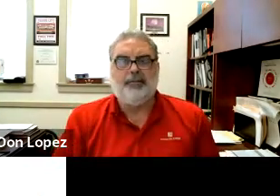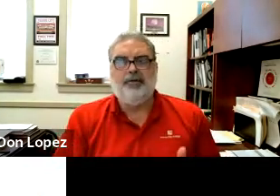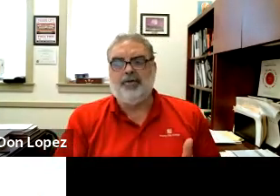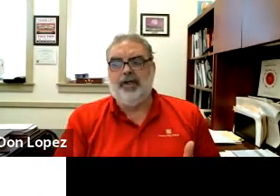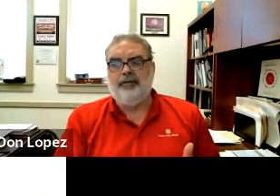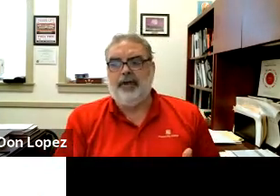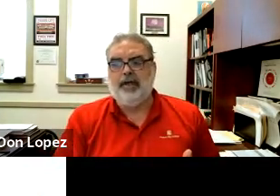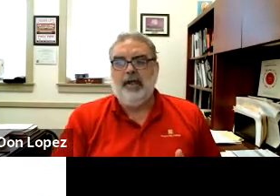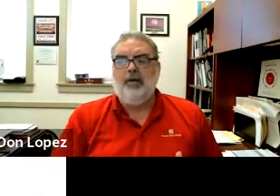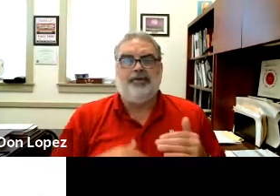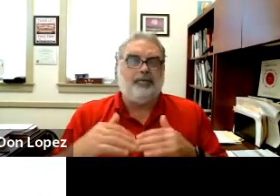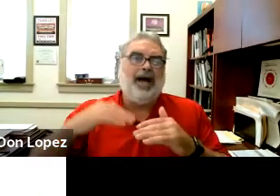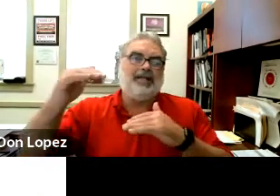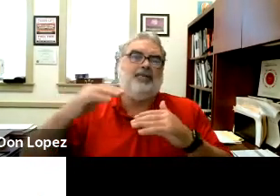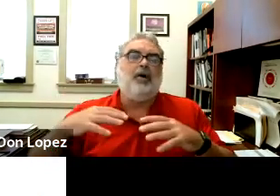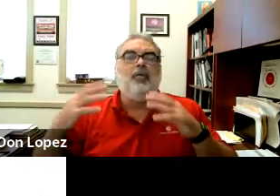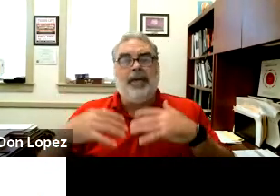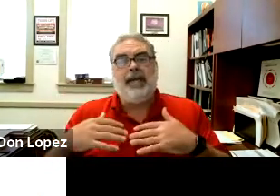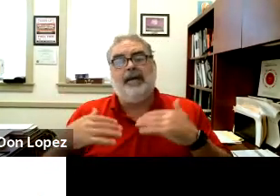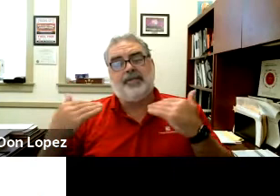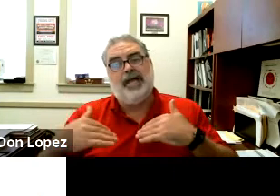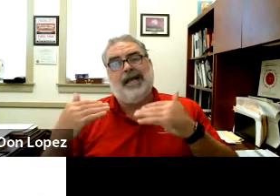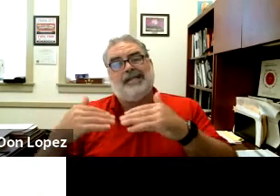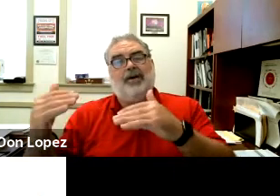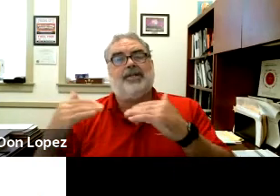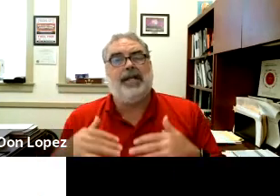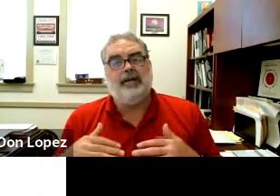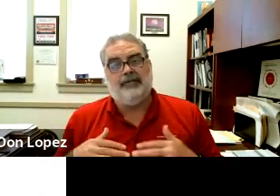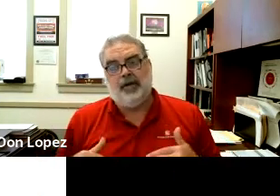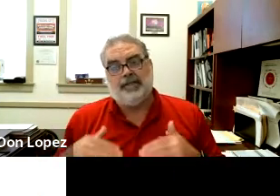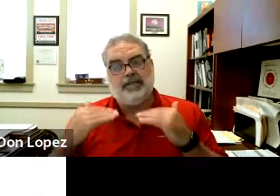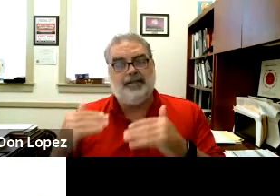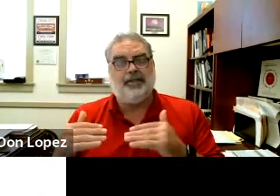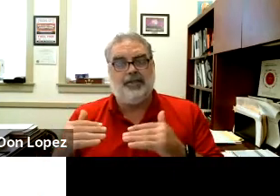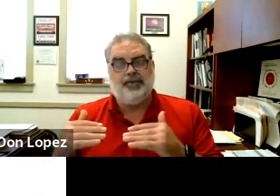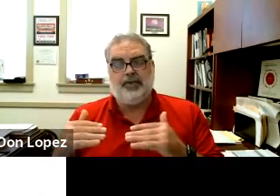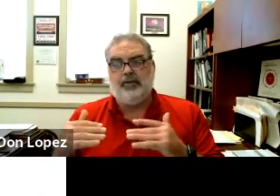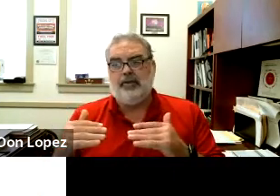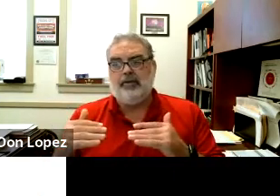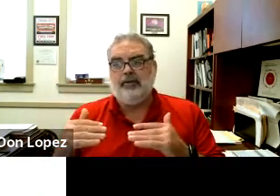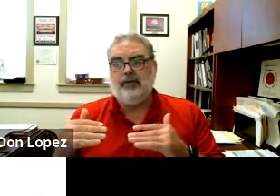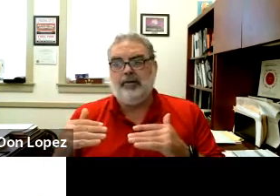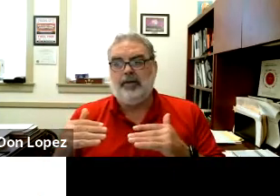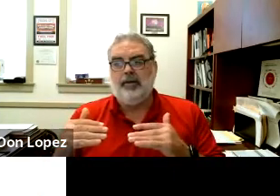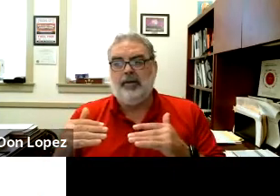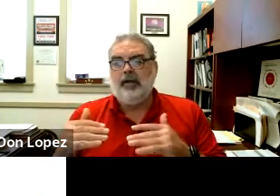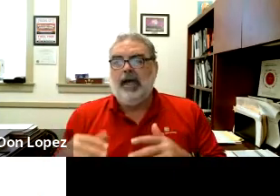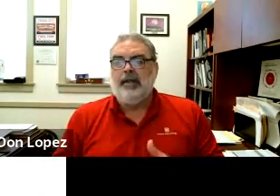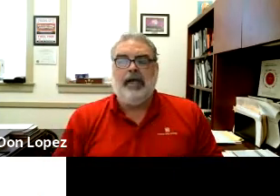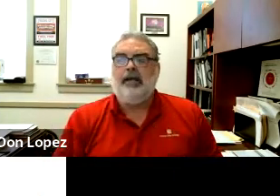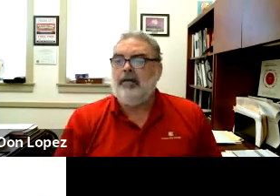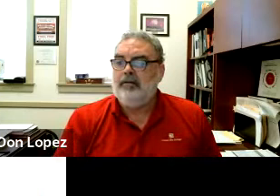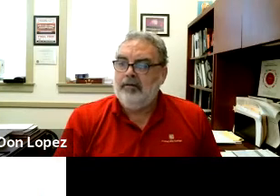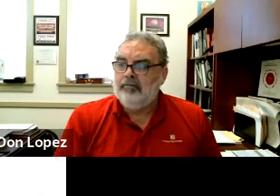office approved certificate. We've surpassed what we have set as our standard for us as an institution.